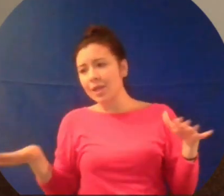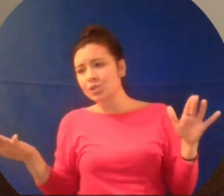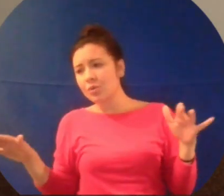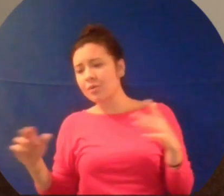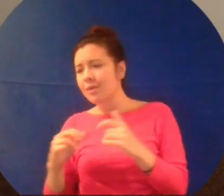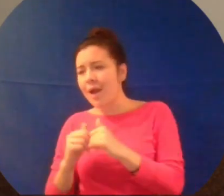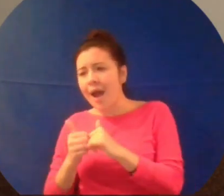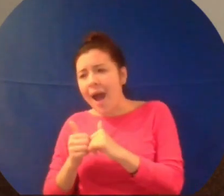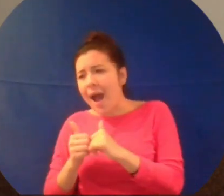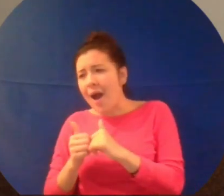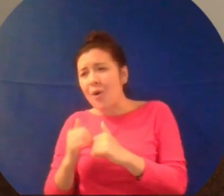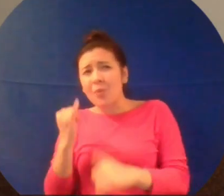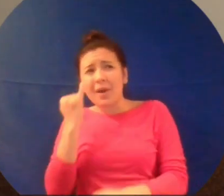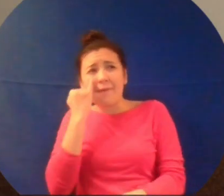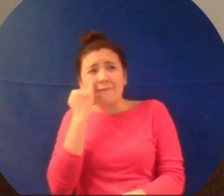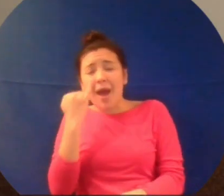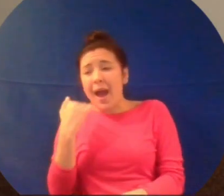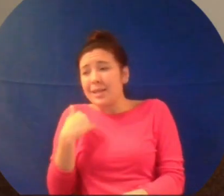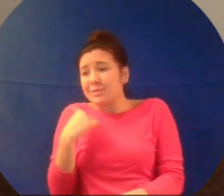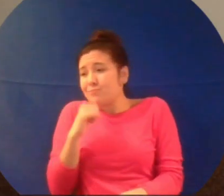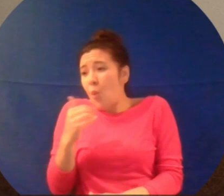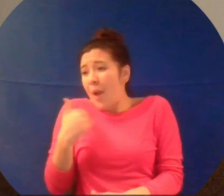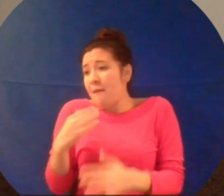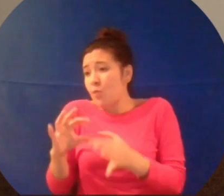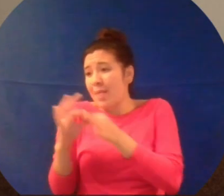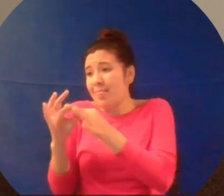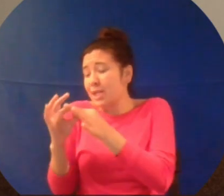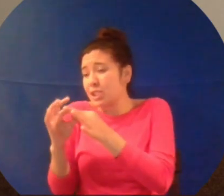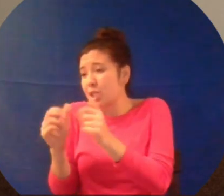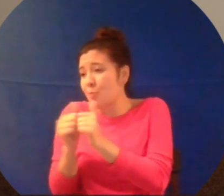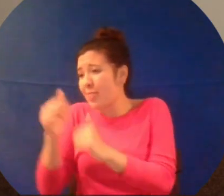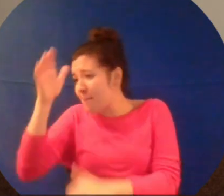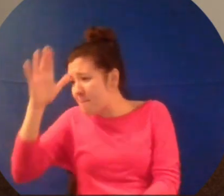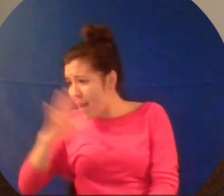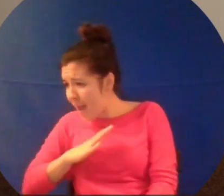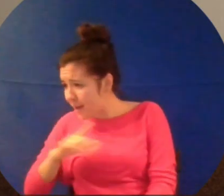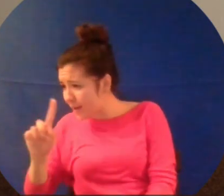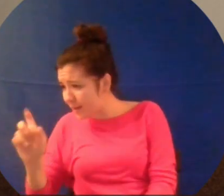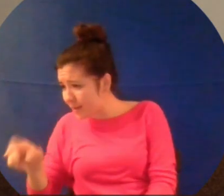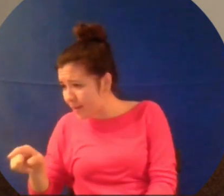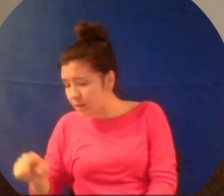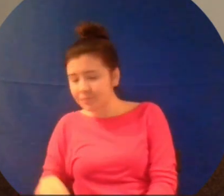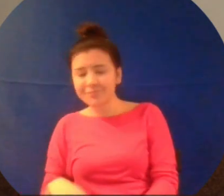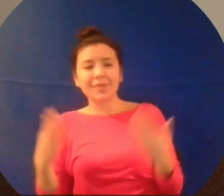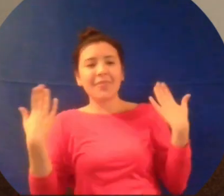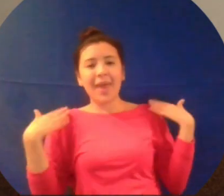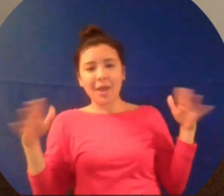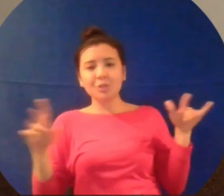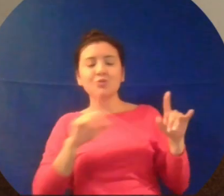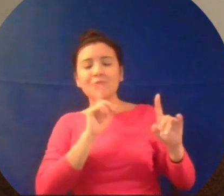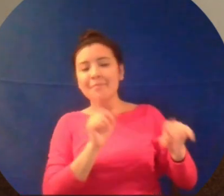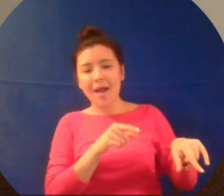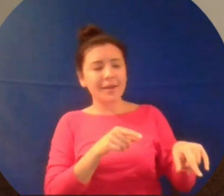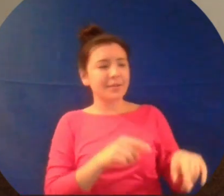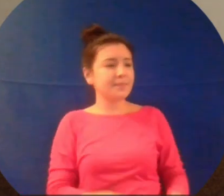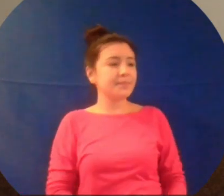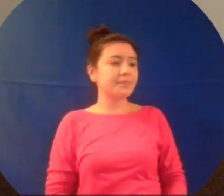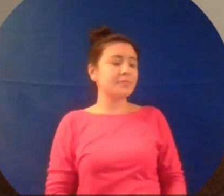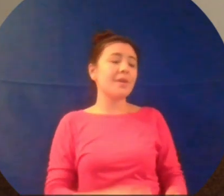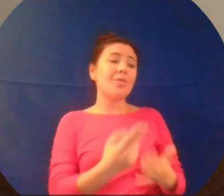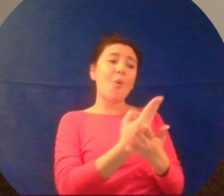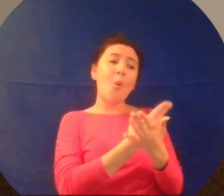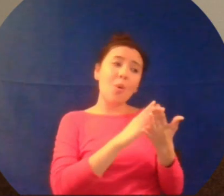be, since I have no relations with a man?" And the angel said to her in reply, "The